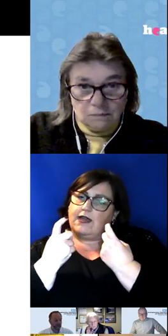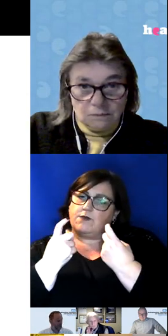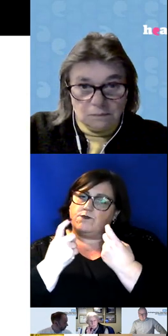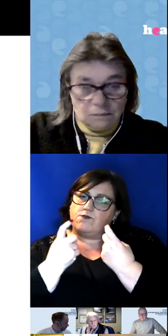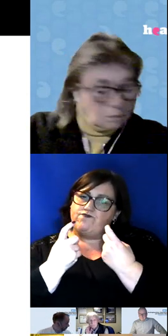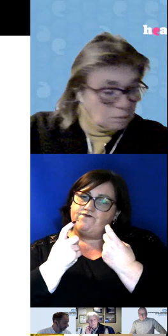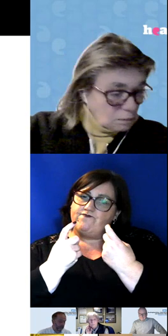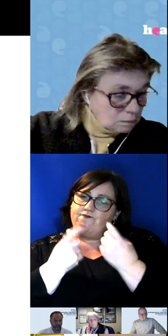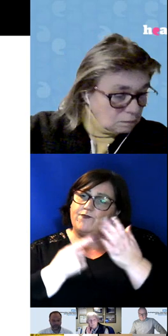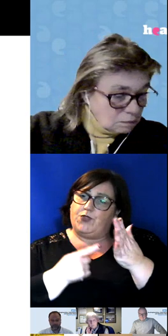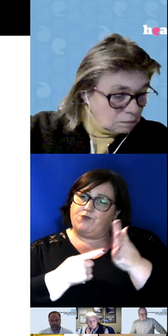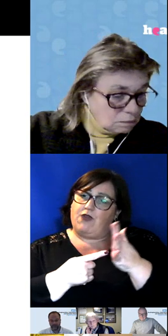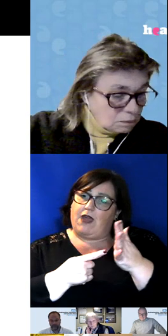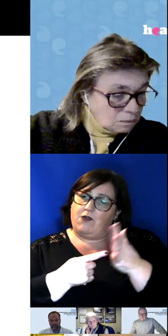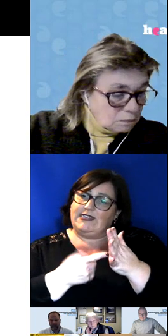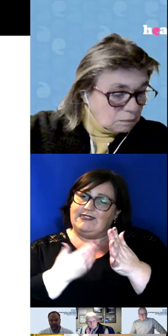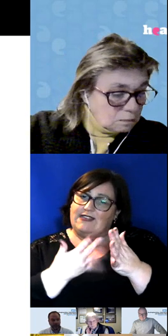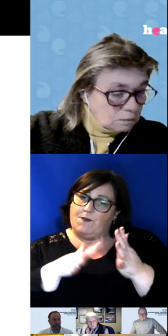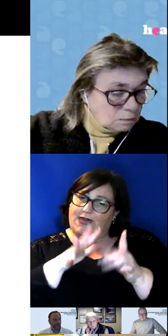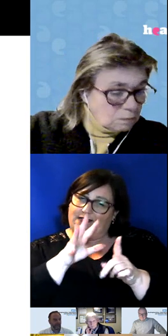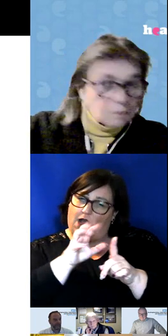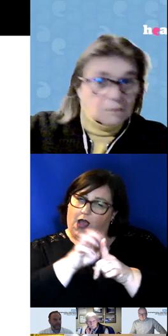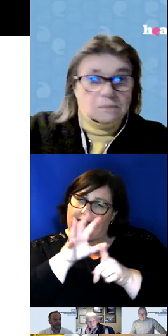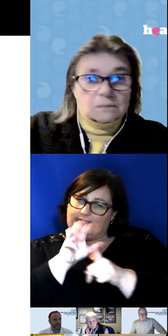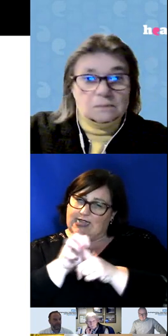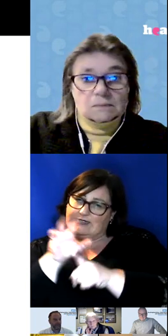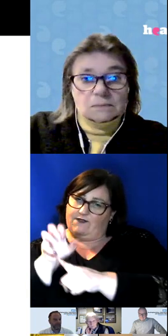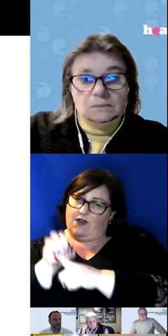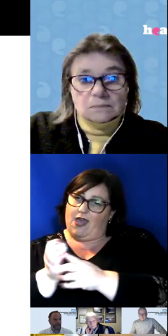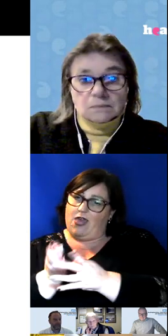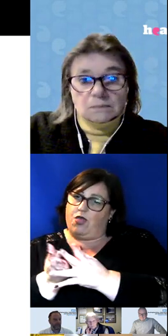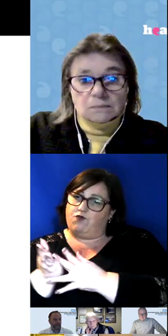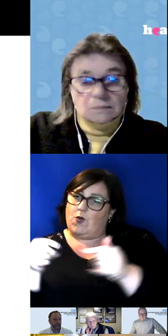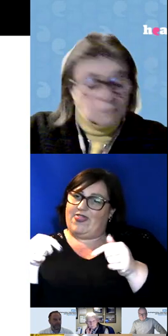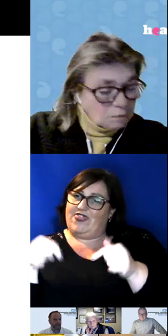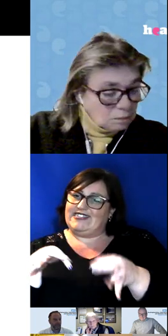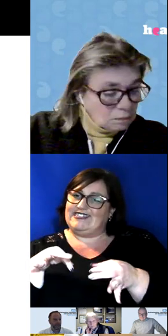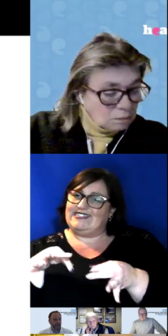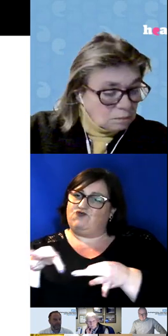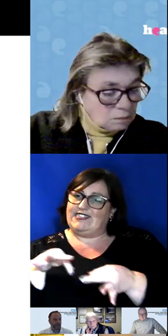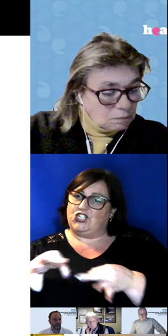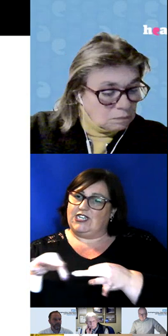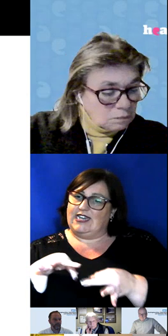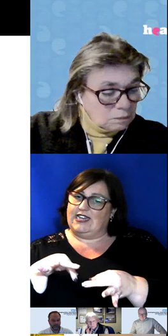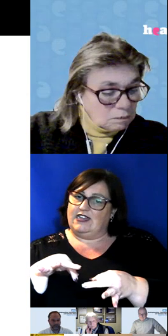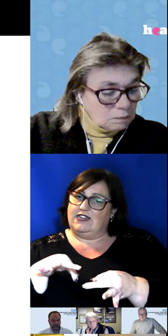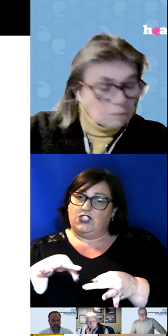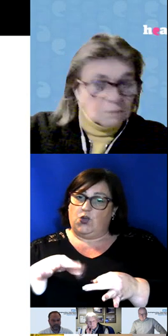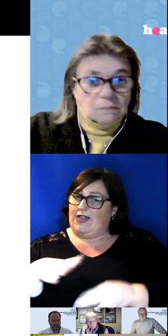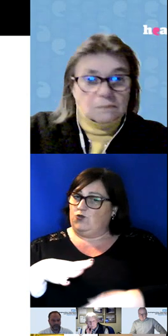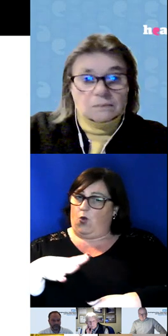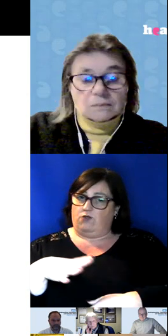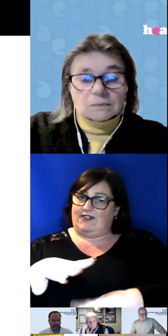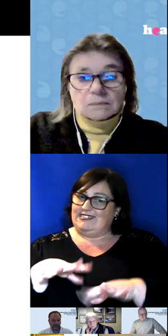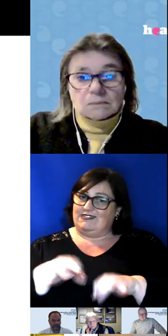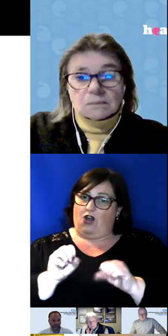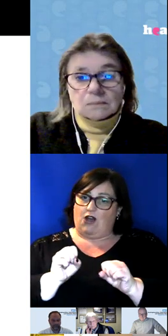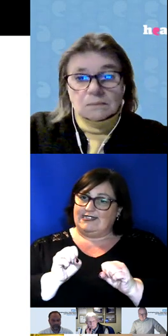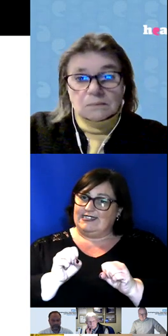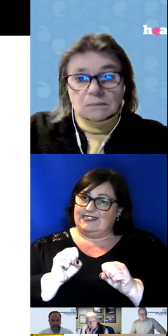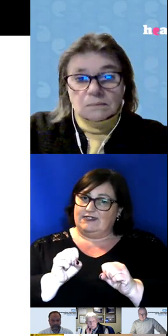been identified through this strategy. So that is already starting to shape the way in which we